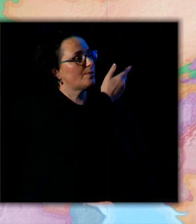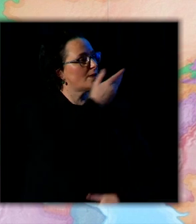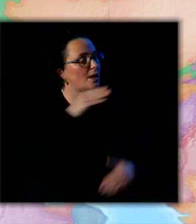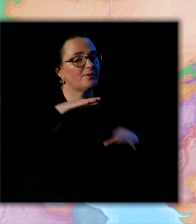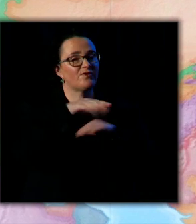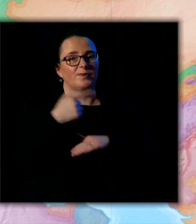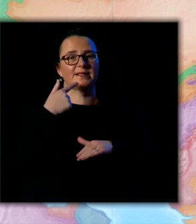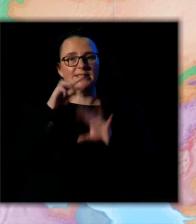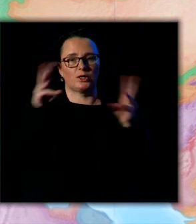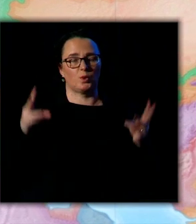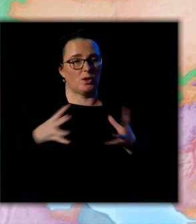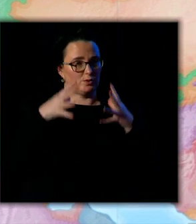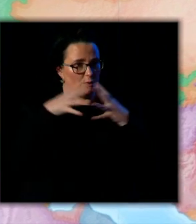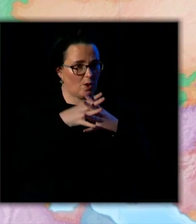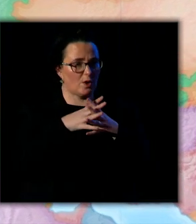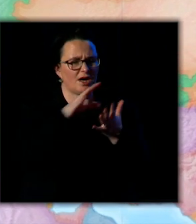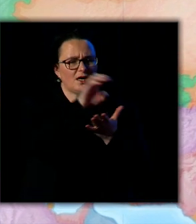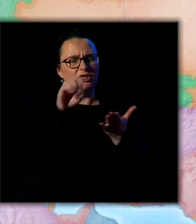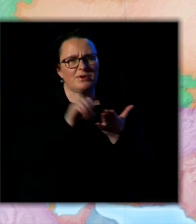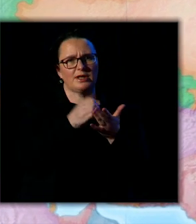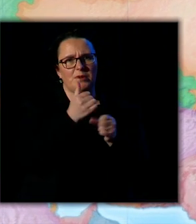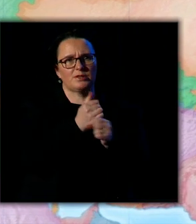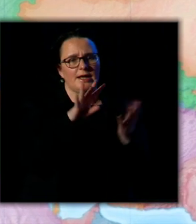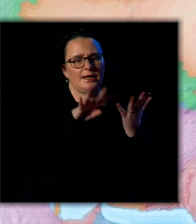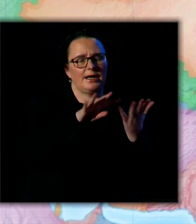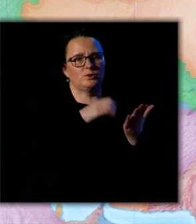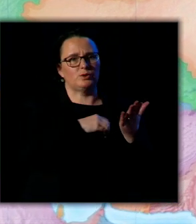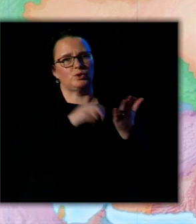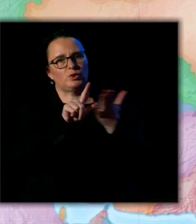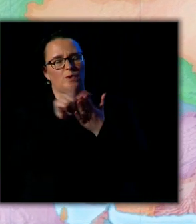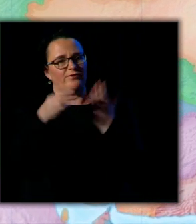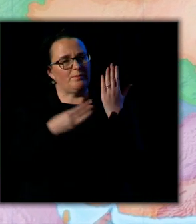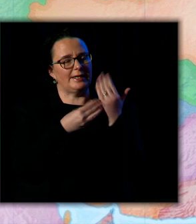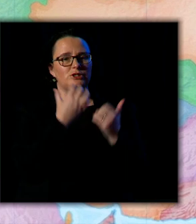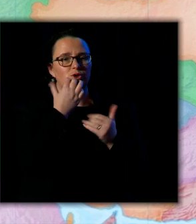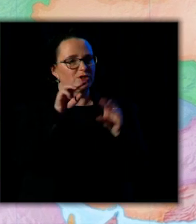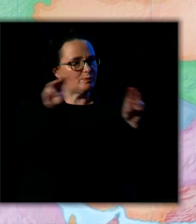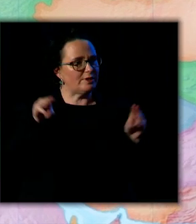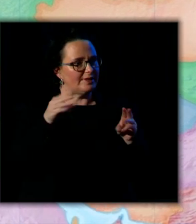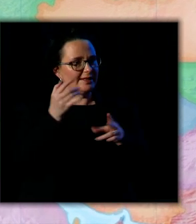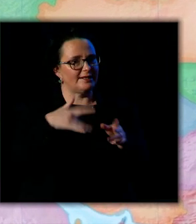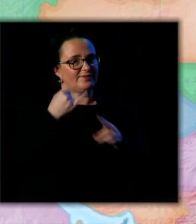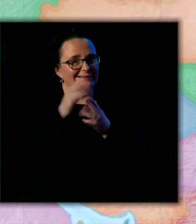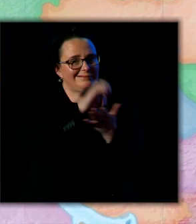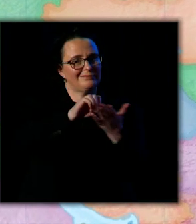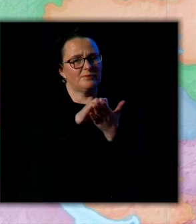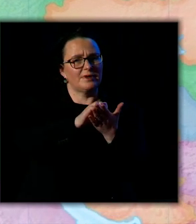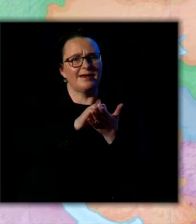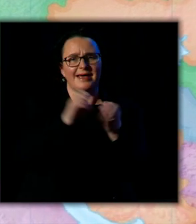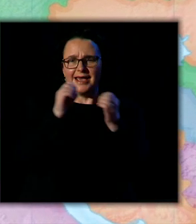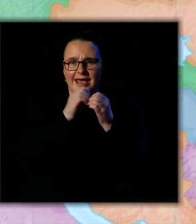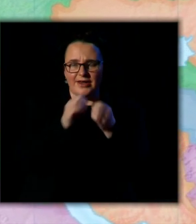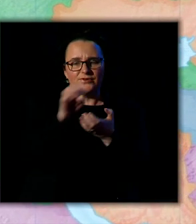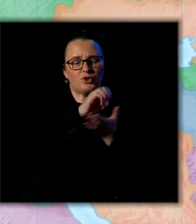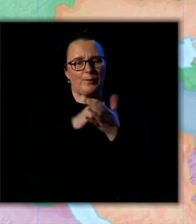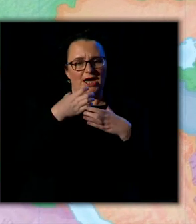Before the Second World War, Europe was home to roughly 9 to 12 million Jewish people. There were Jewish